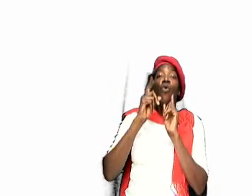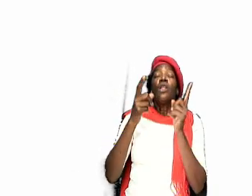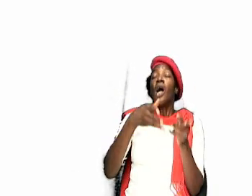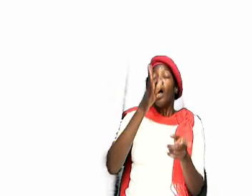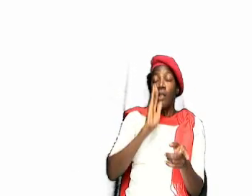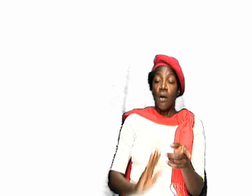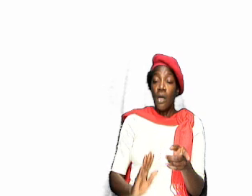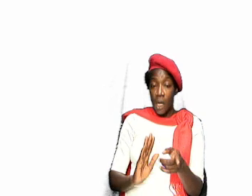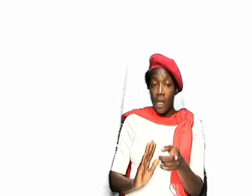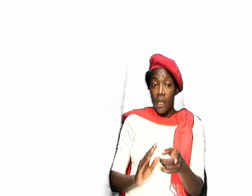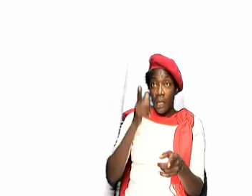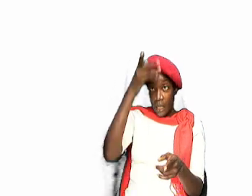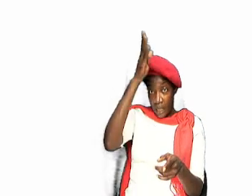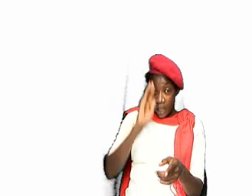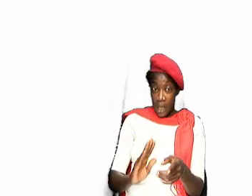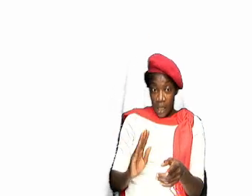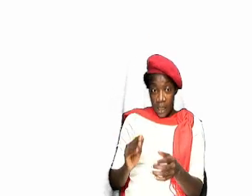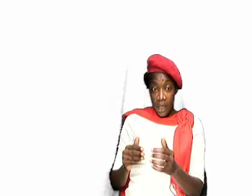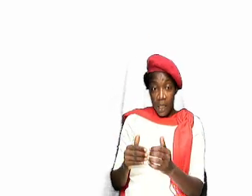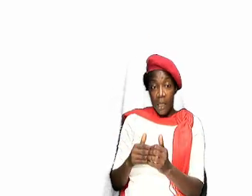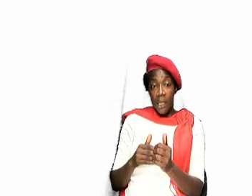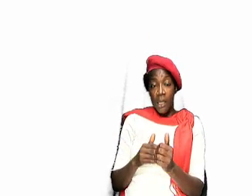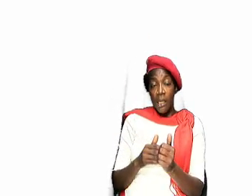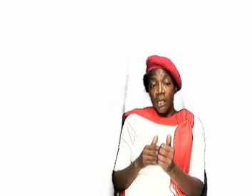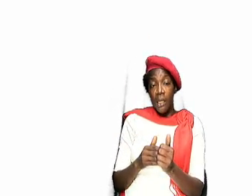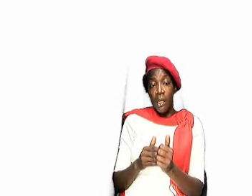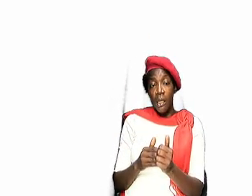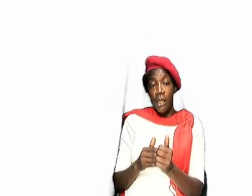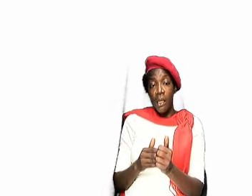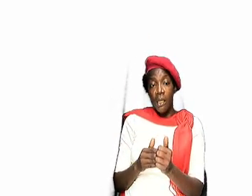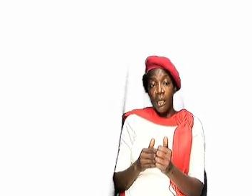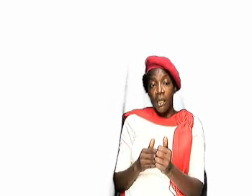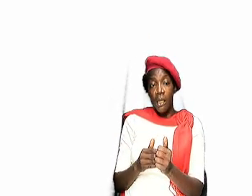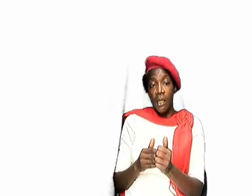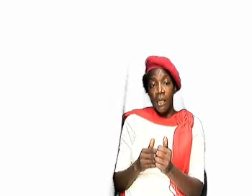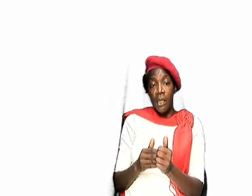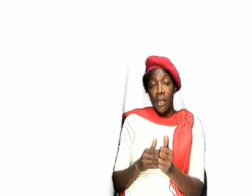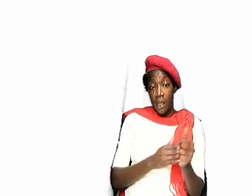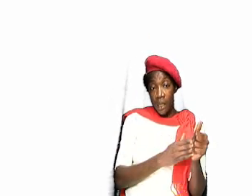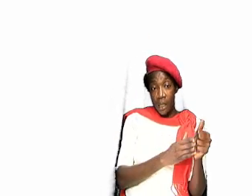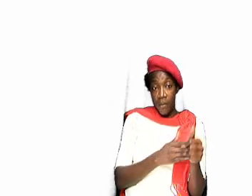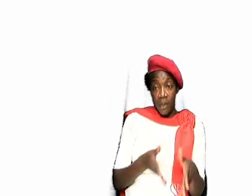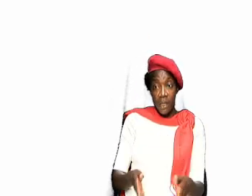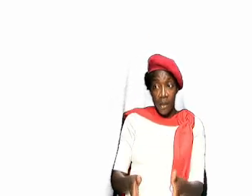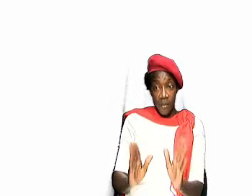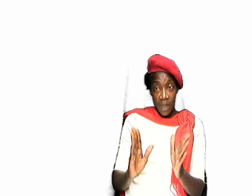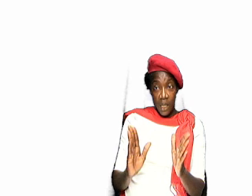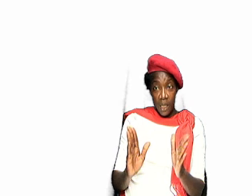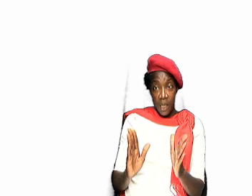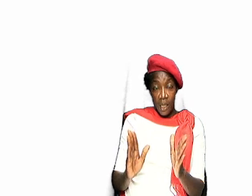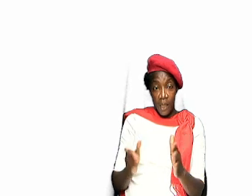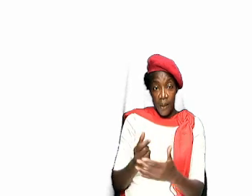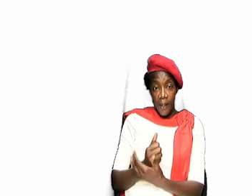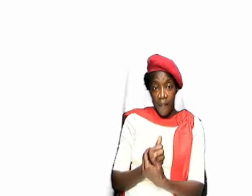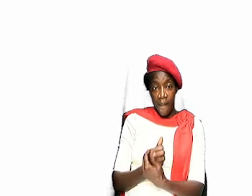he will direct your path. So David spent the time.